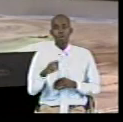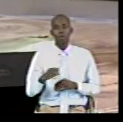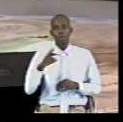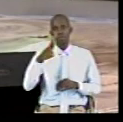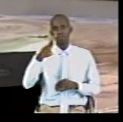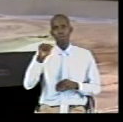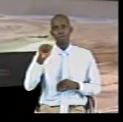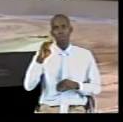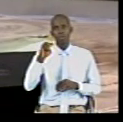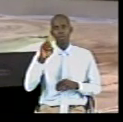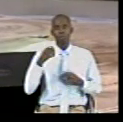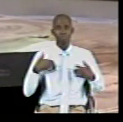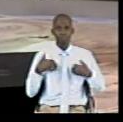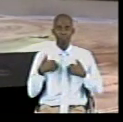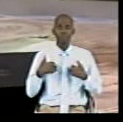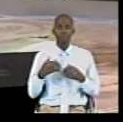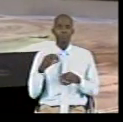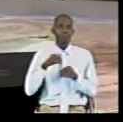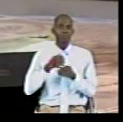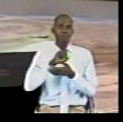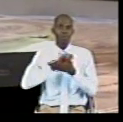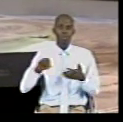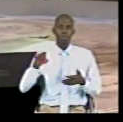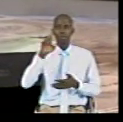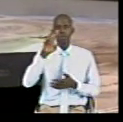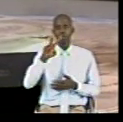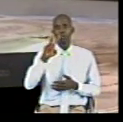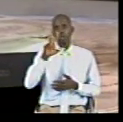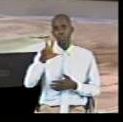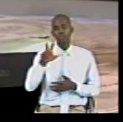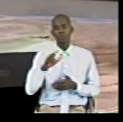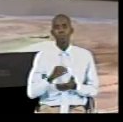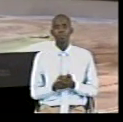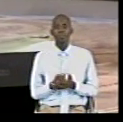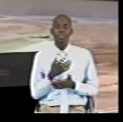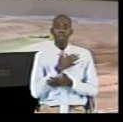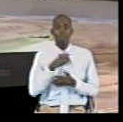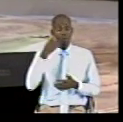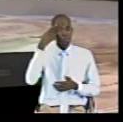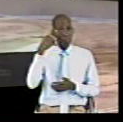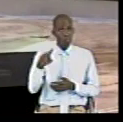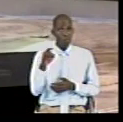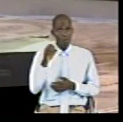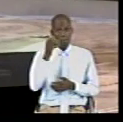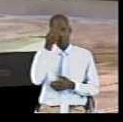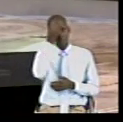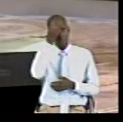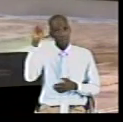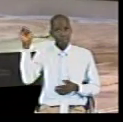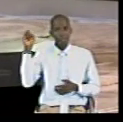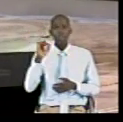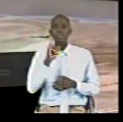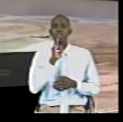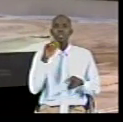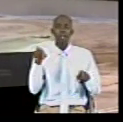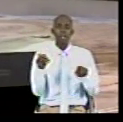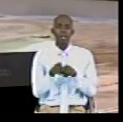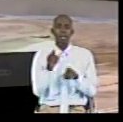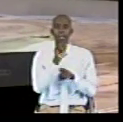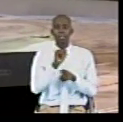verse 23 there. "And for rebellion is as the sin